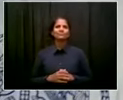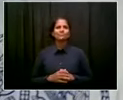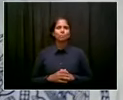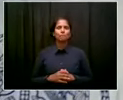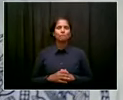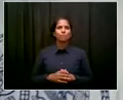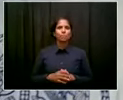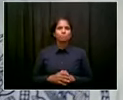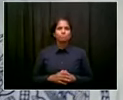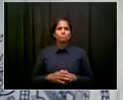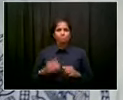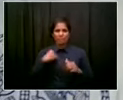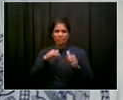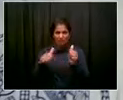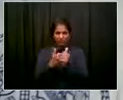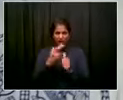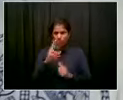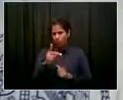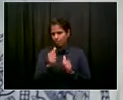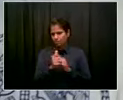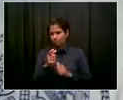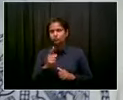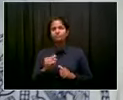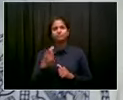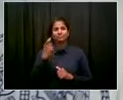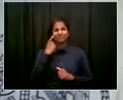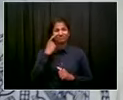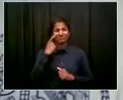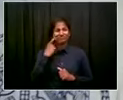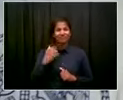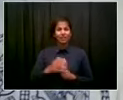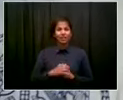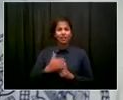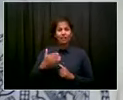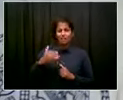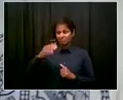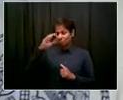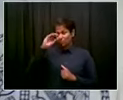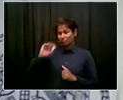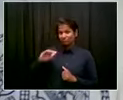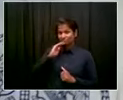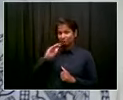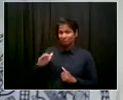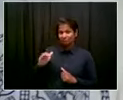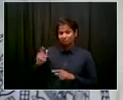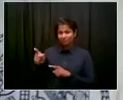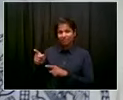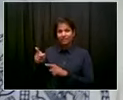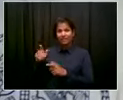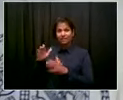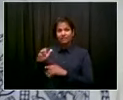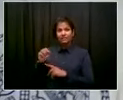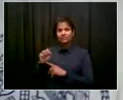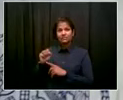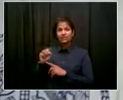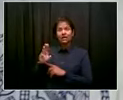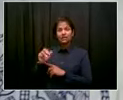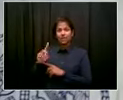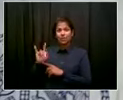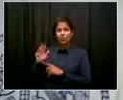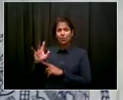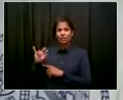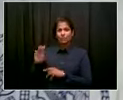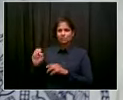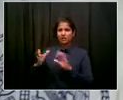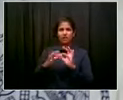particularly with the death of justin wallace i know you were focusing a lot on parole and the parole law but in this instance i guess